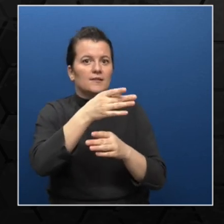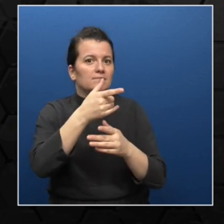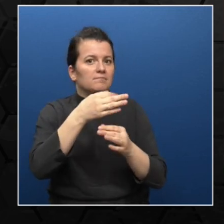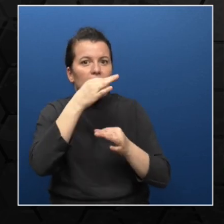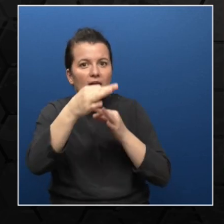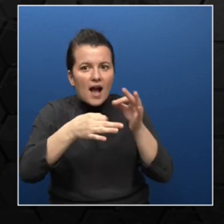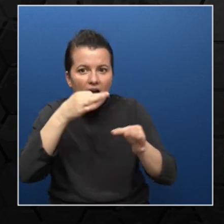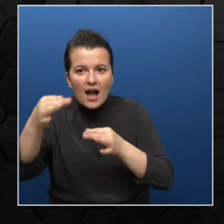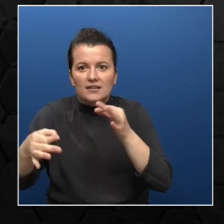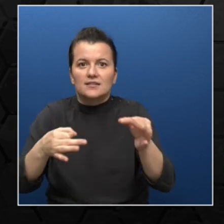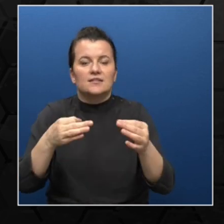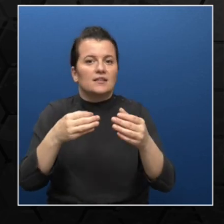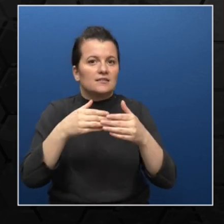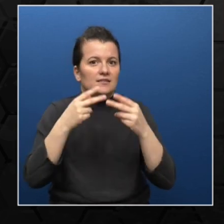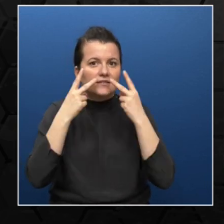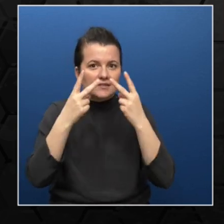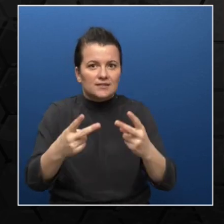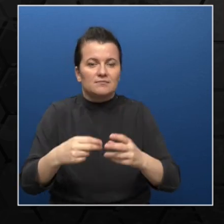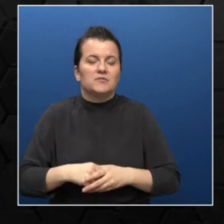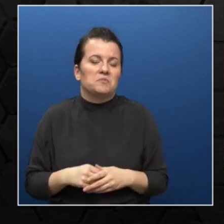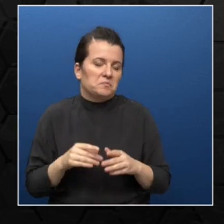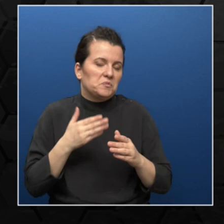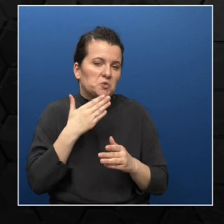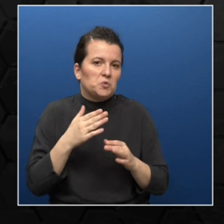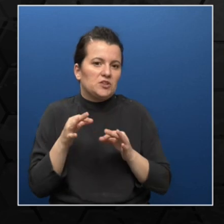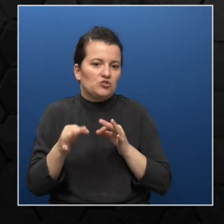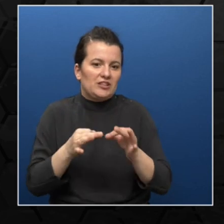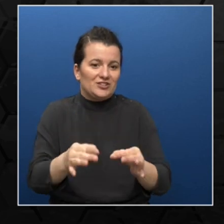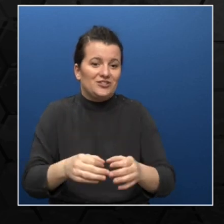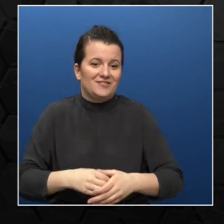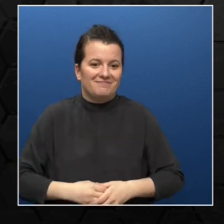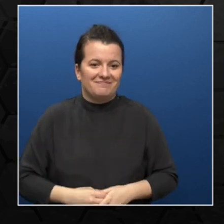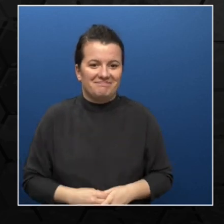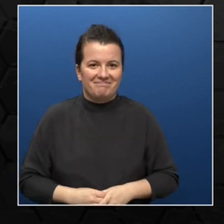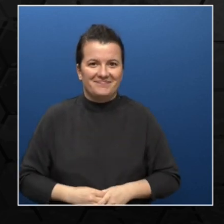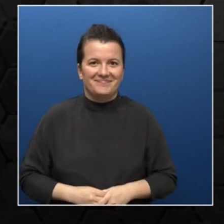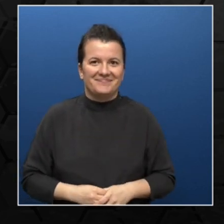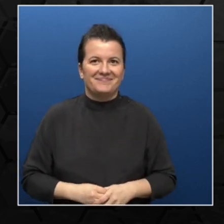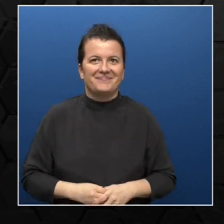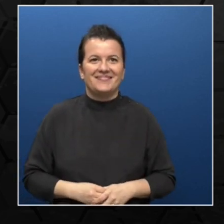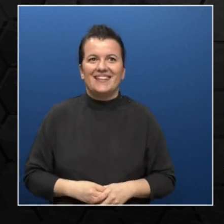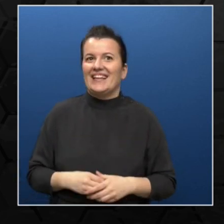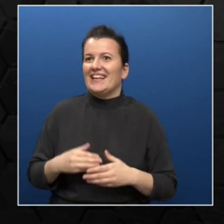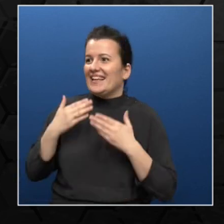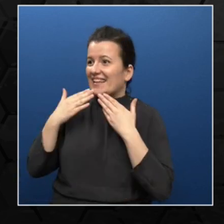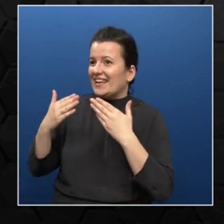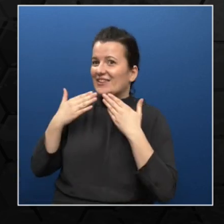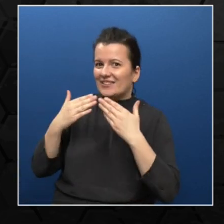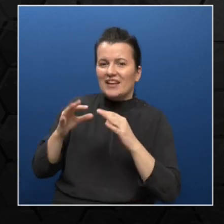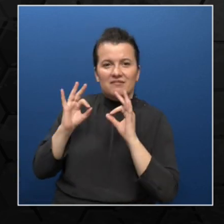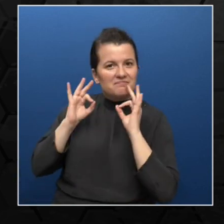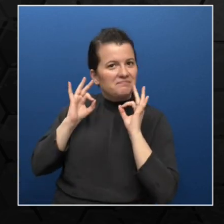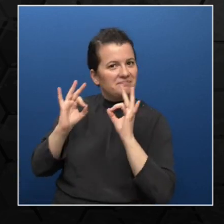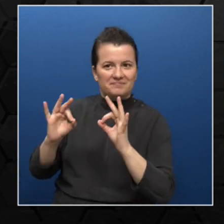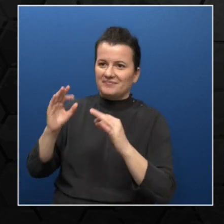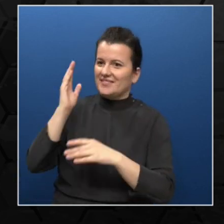strategy. Thanks, Vedant. Thank you, everyone. This was really an awesome panel discussion. Amazing. Even I got to learn a lot. Thank